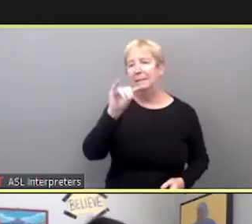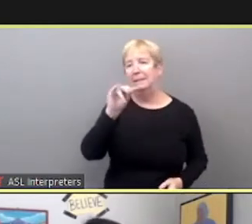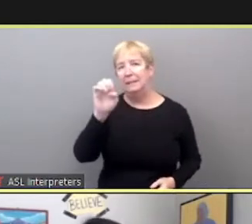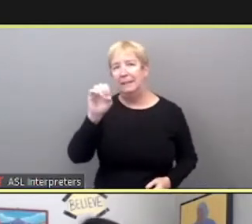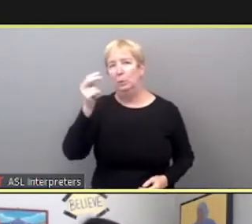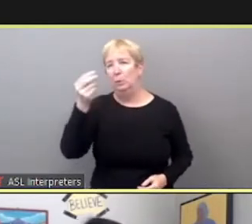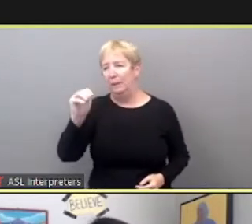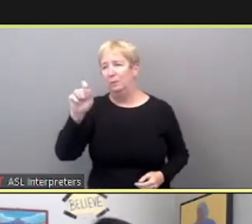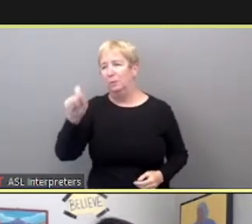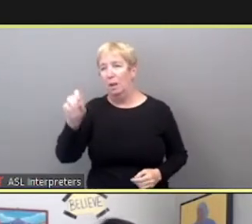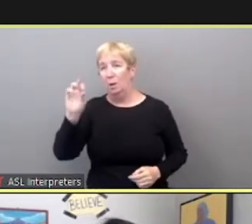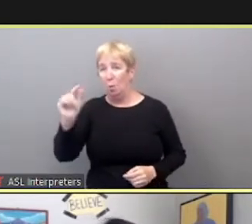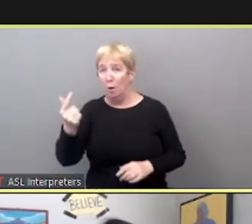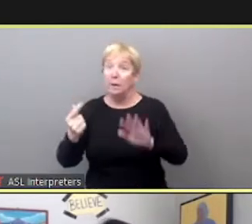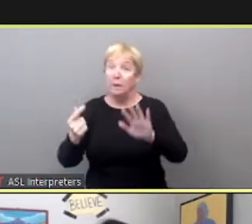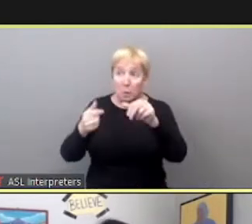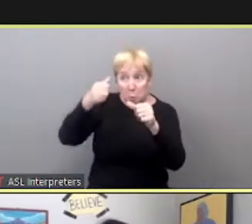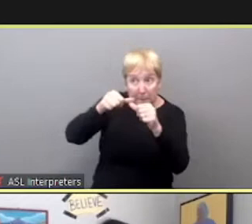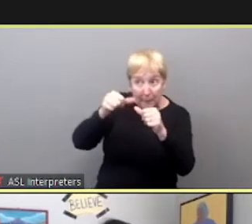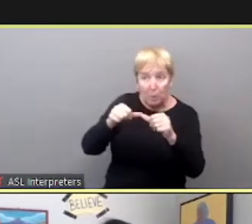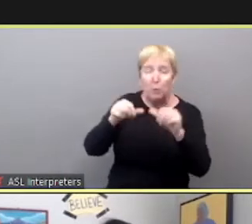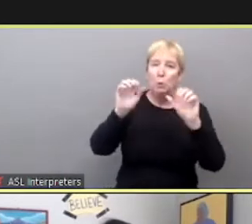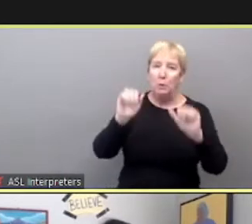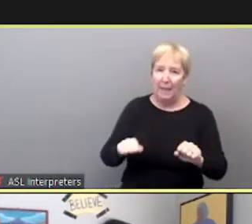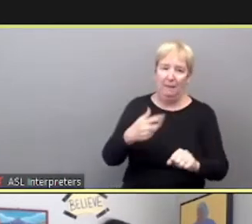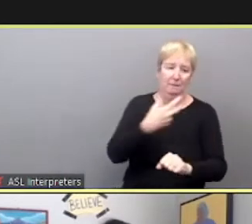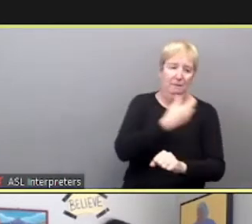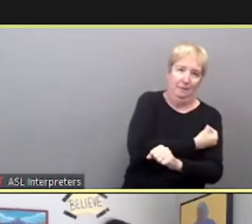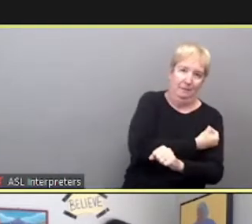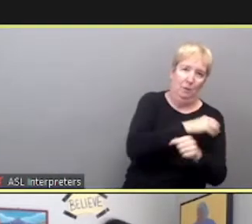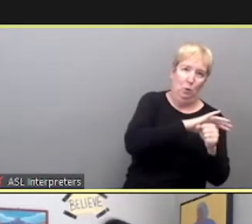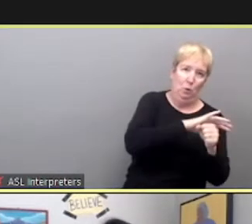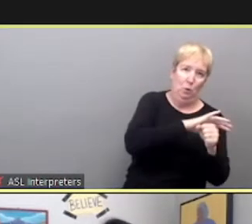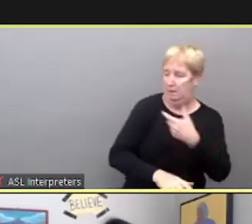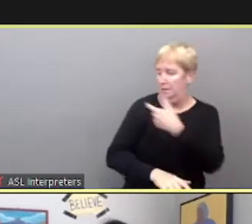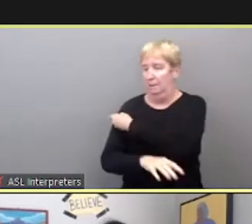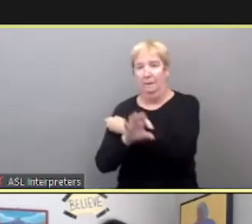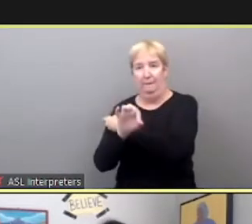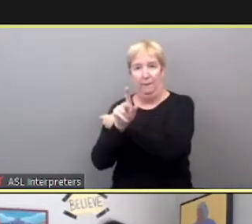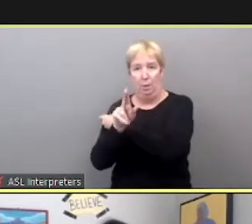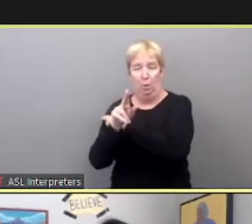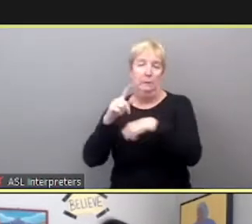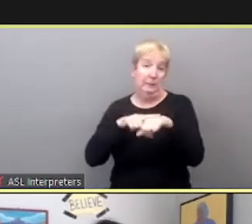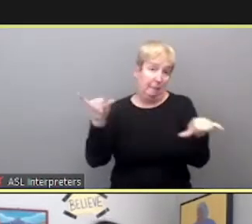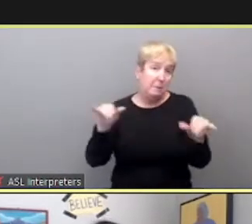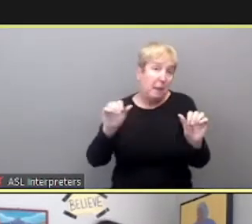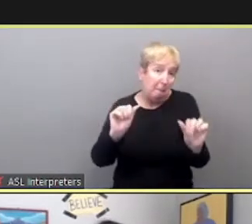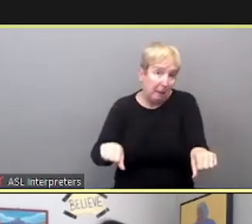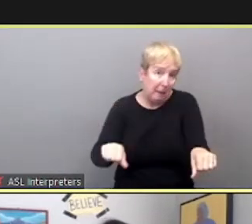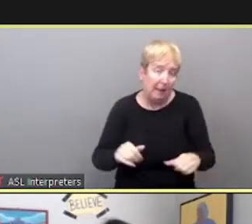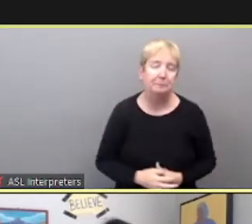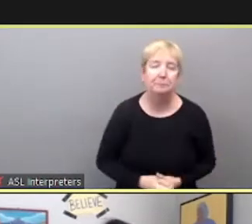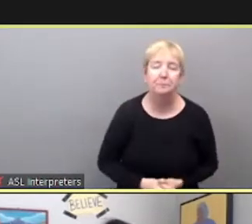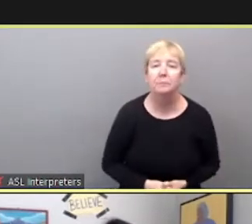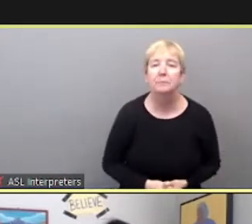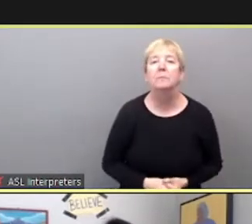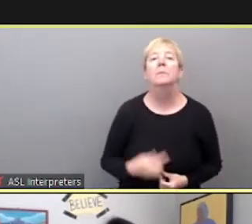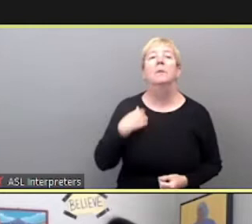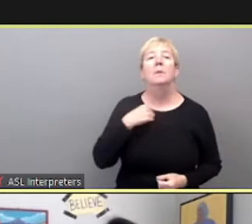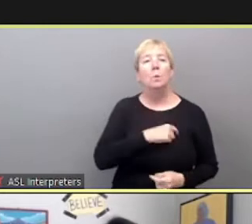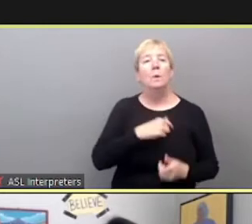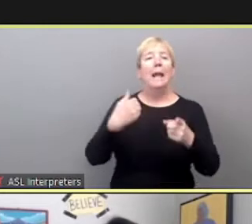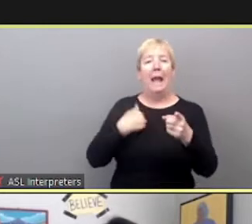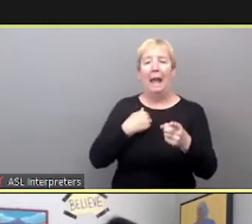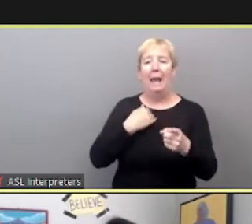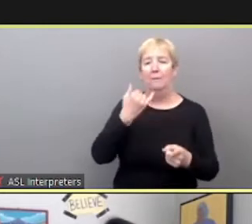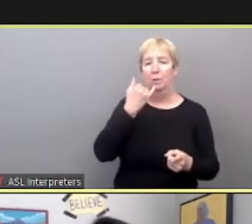your COVID booster. Next slide. We do have our call center, and it really